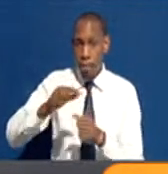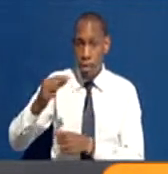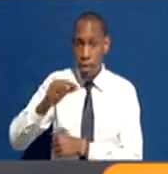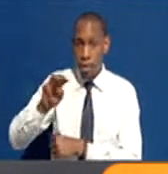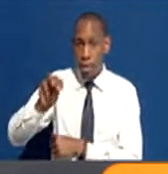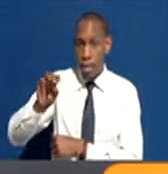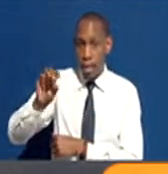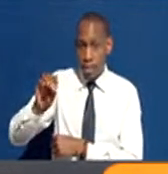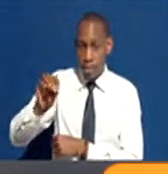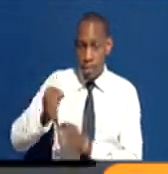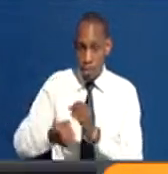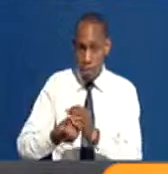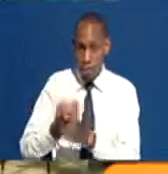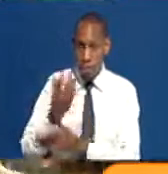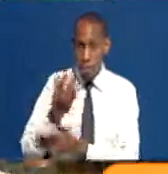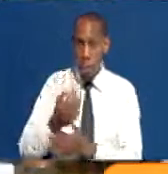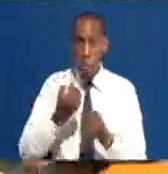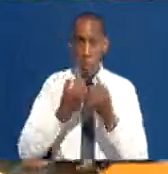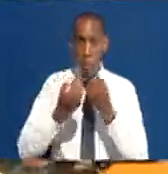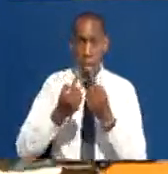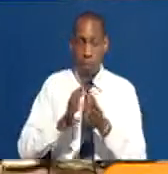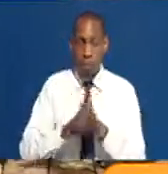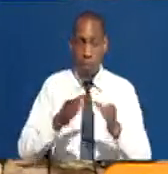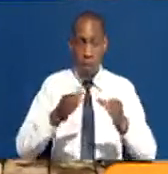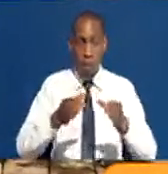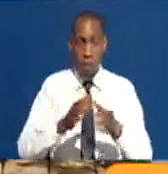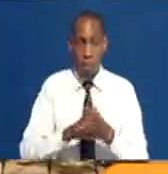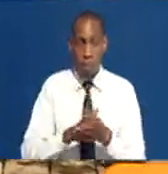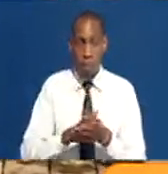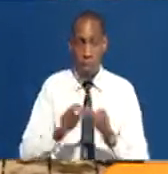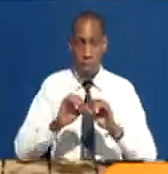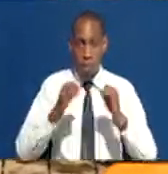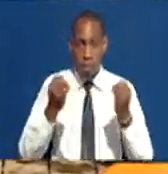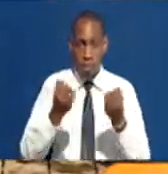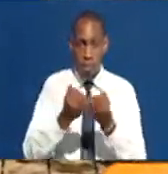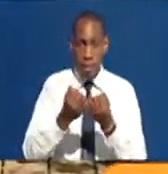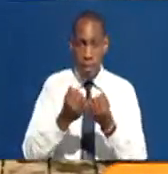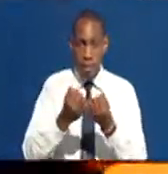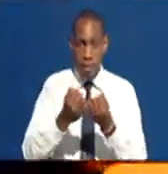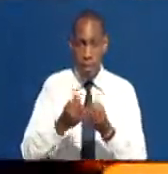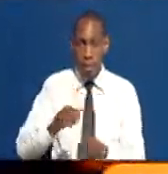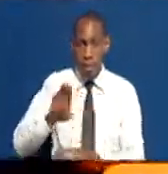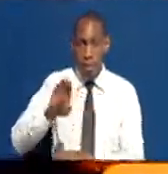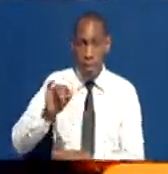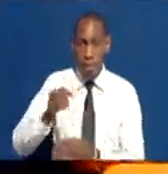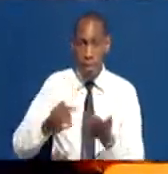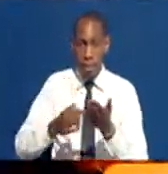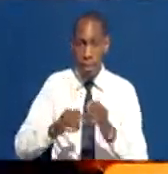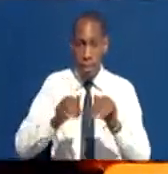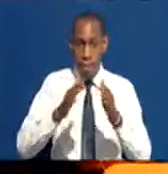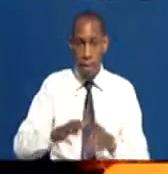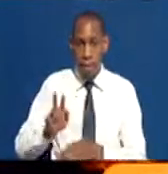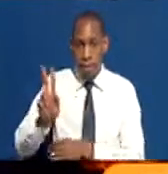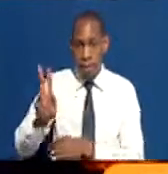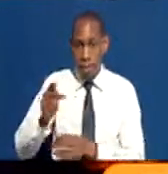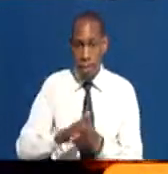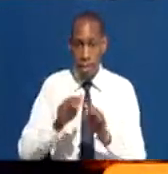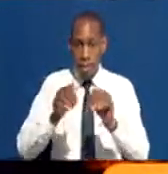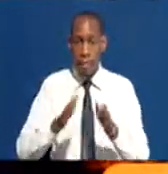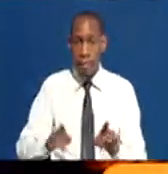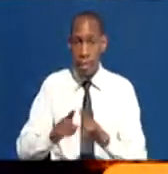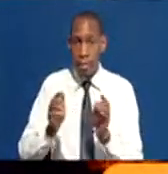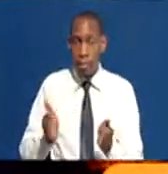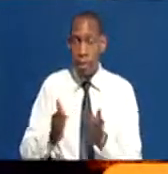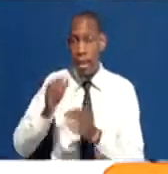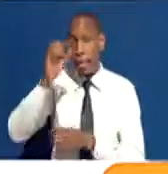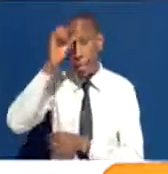genetically modified crops. Speaking under the umbrella body of the Society for Biotech Farmers of Kenya, the farmers also urged